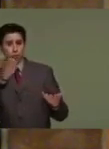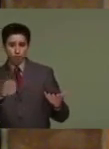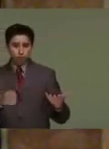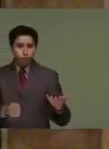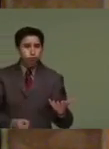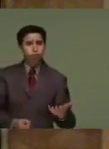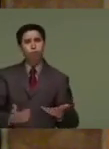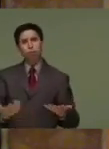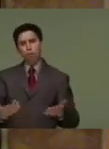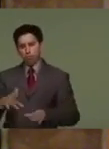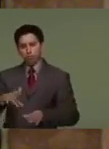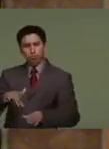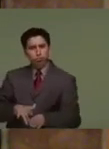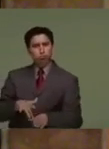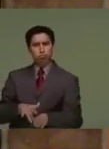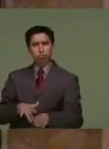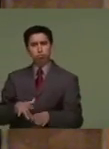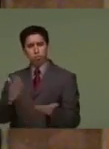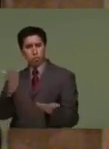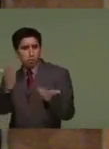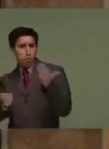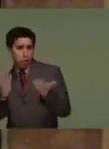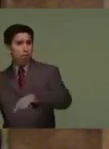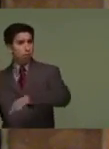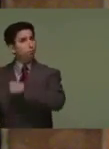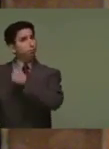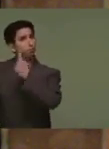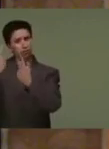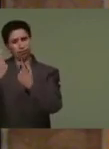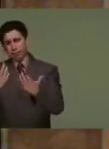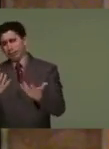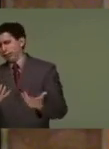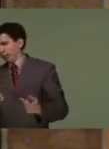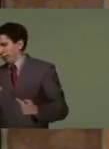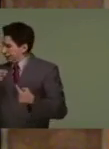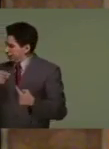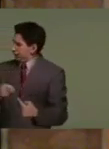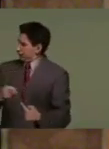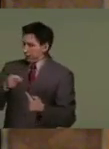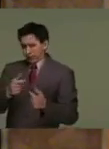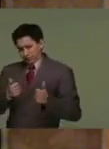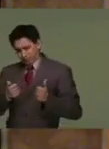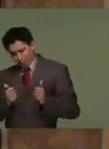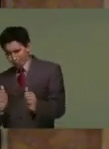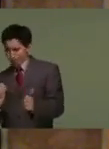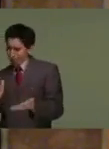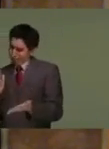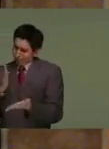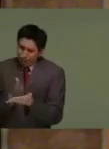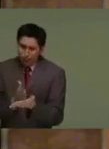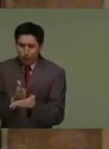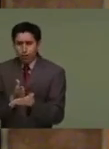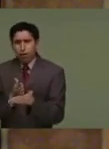posterity, you know, and the elderly and the indigent. Yeah, those are the most important things.